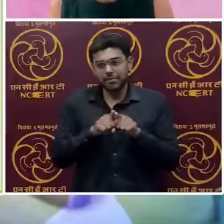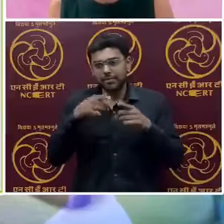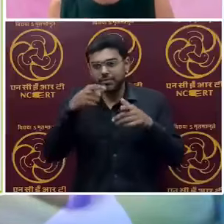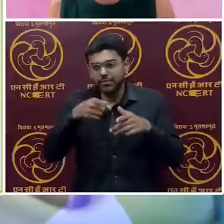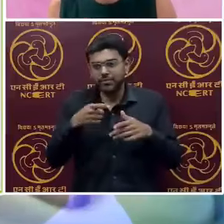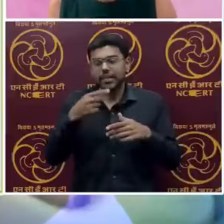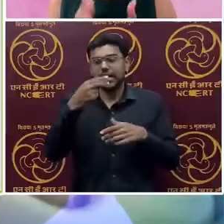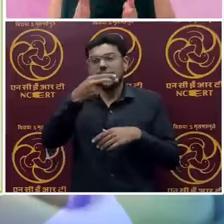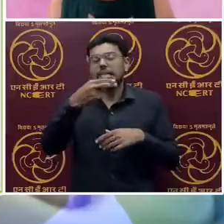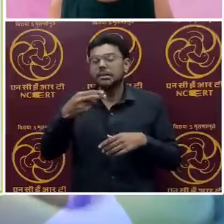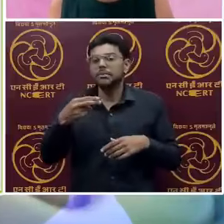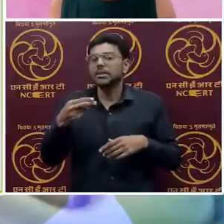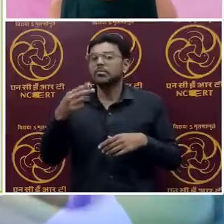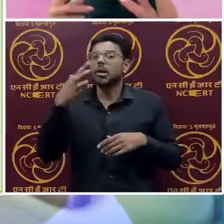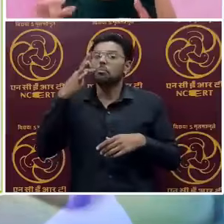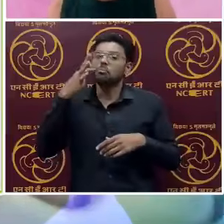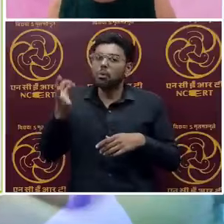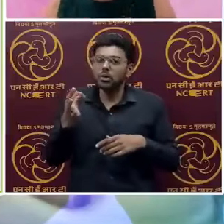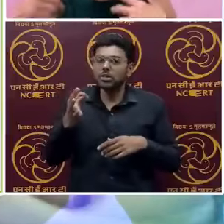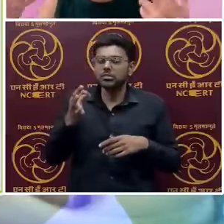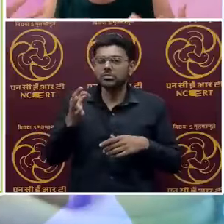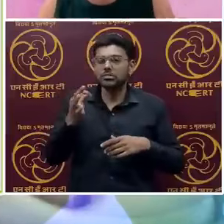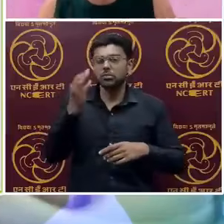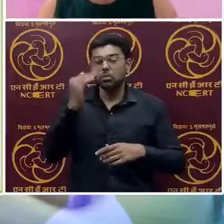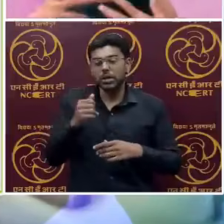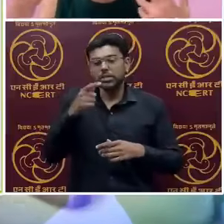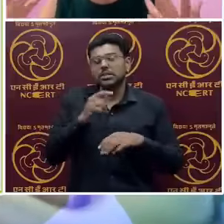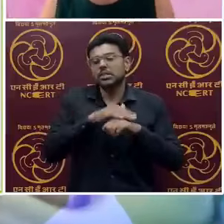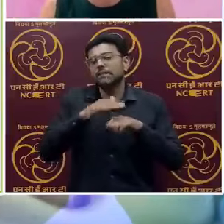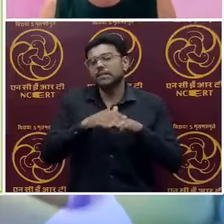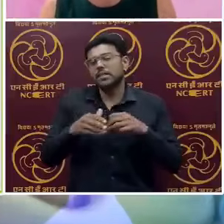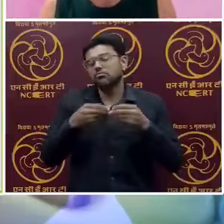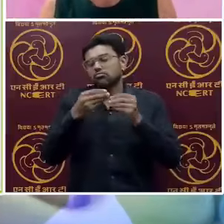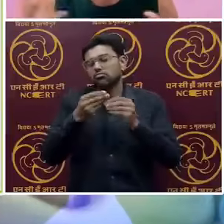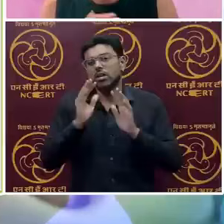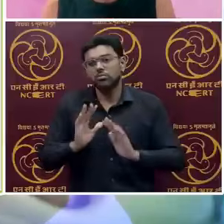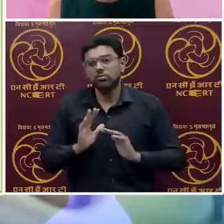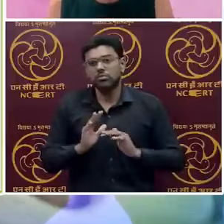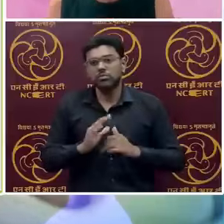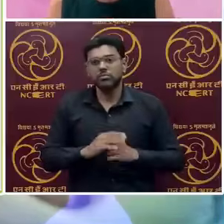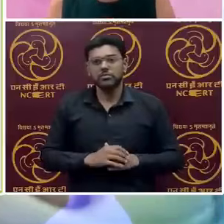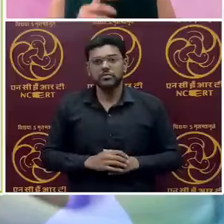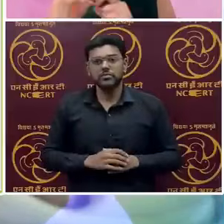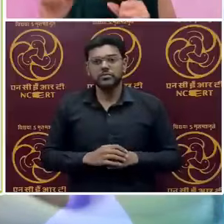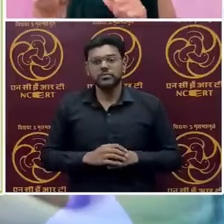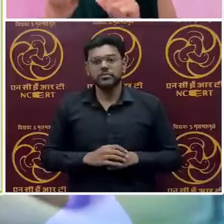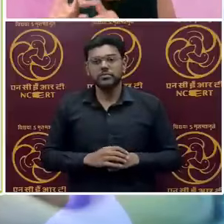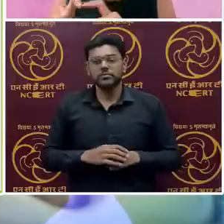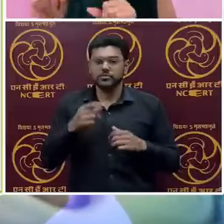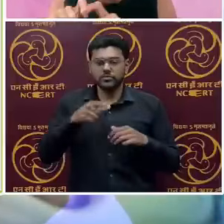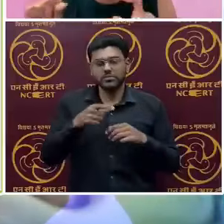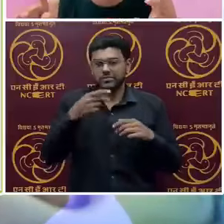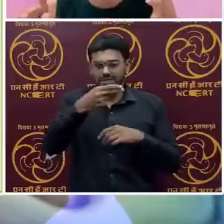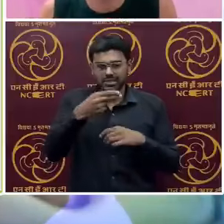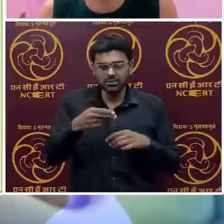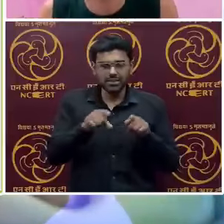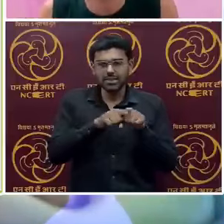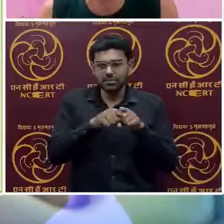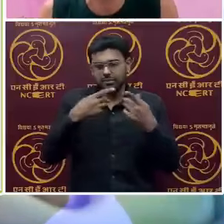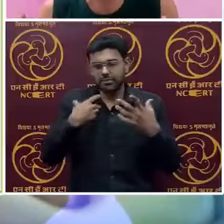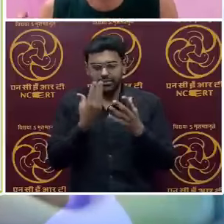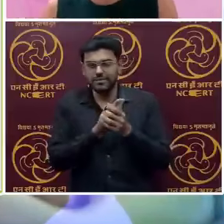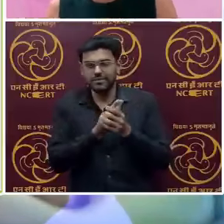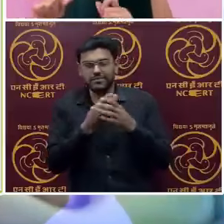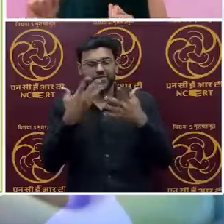the label to be able to provide them the services that they need. Like we got to have the label of somebody being